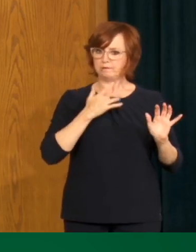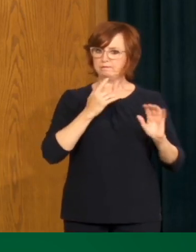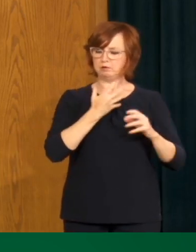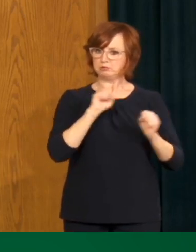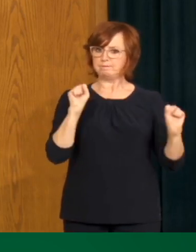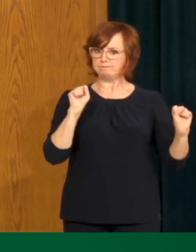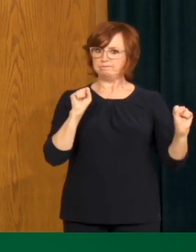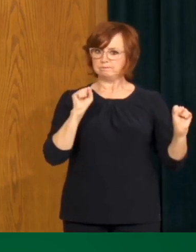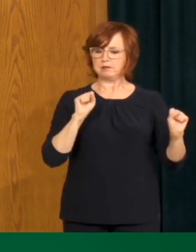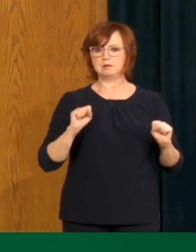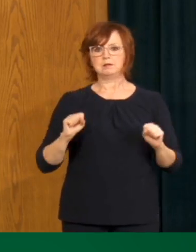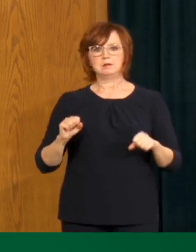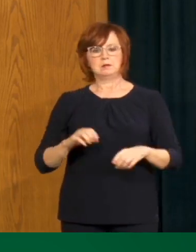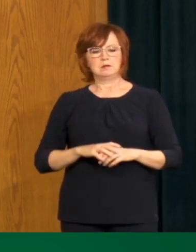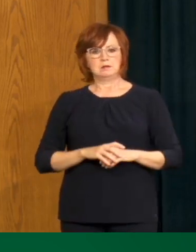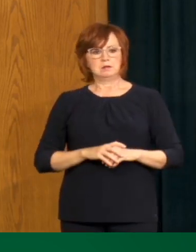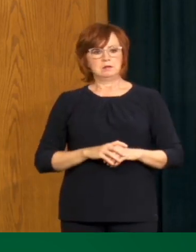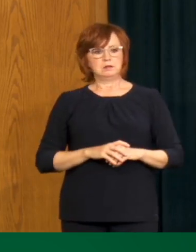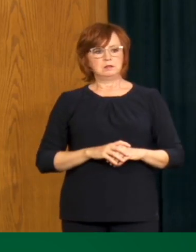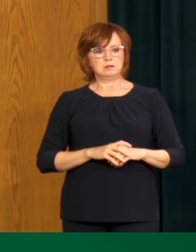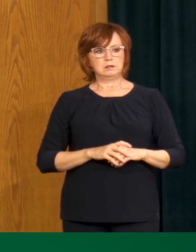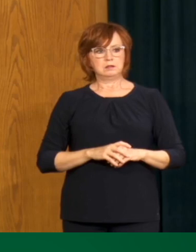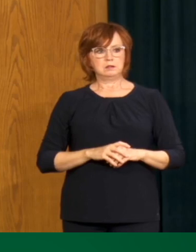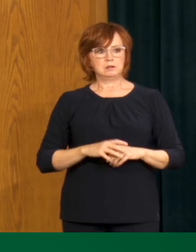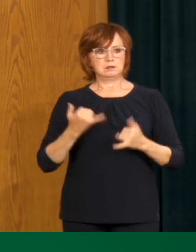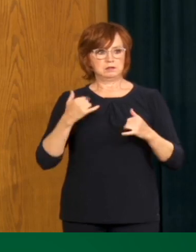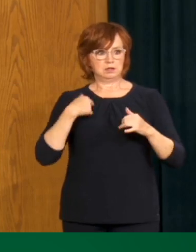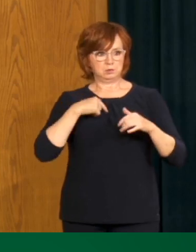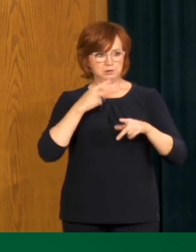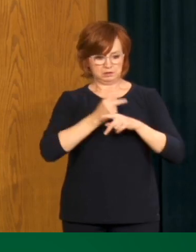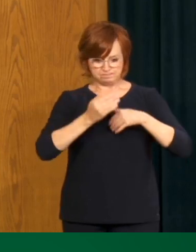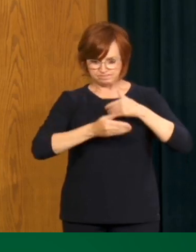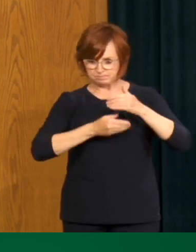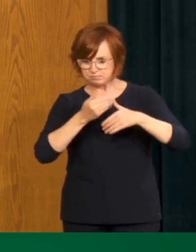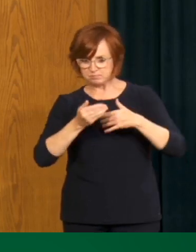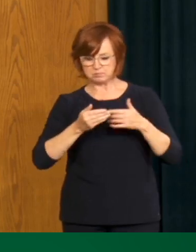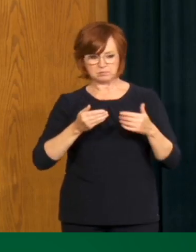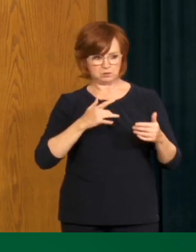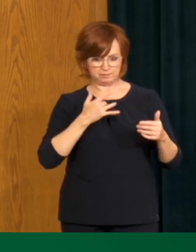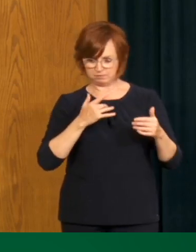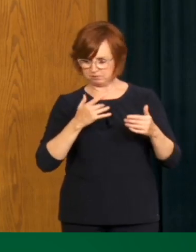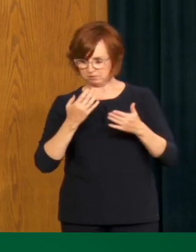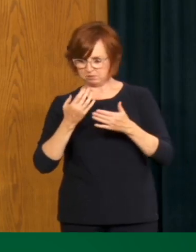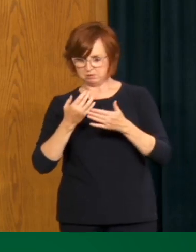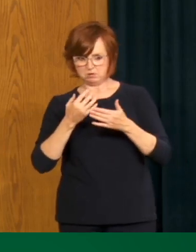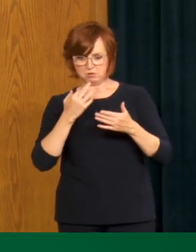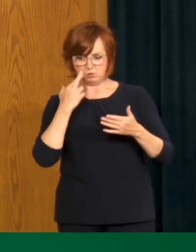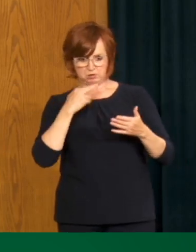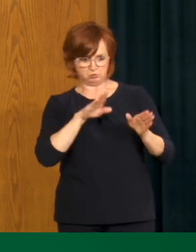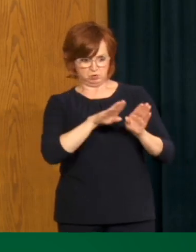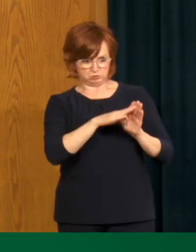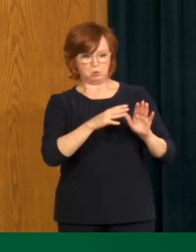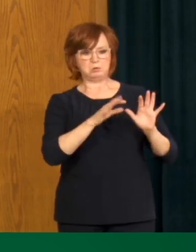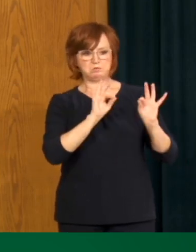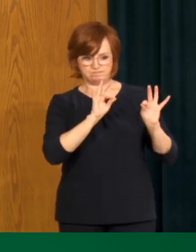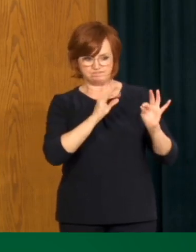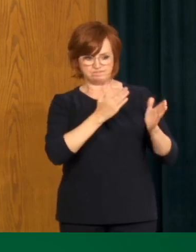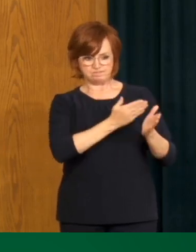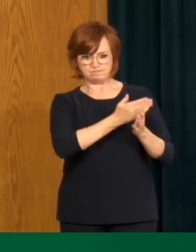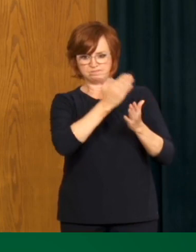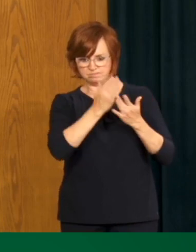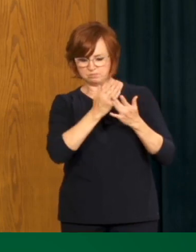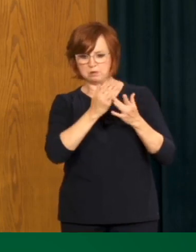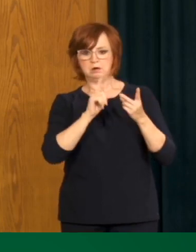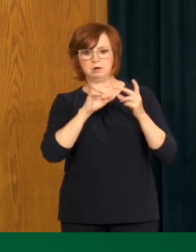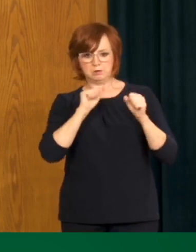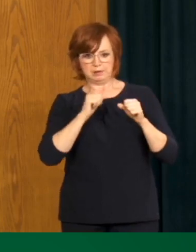these sectors of our community, of our economy, and keep people safe and protect our most vulnerable, and our most notably in our long-term care homes. We